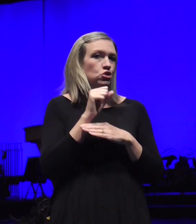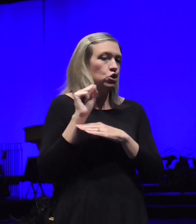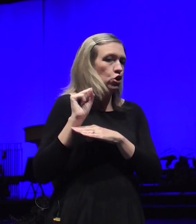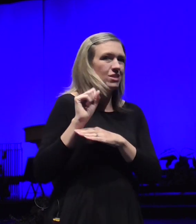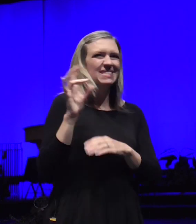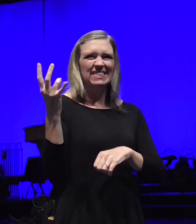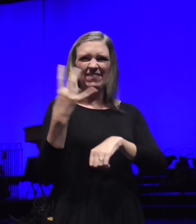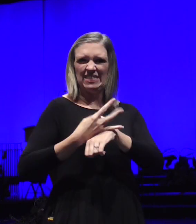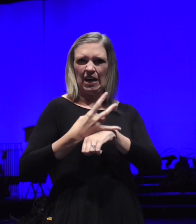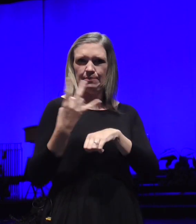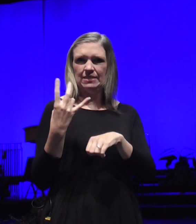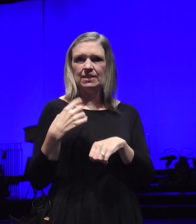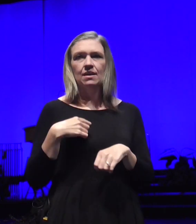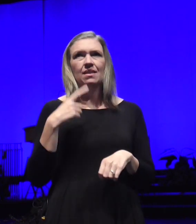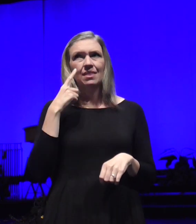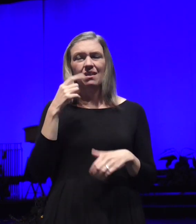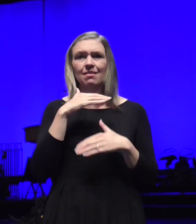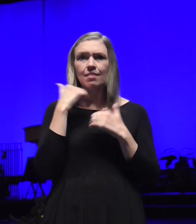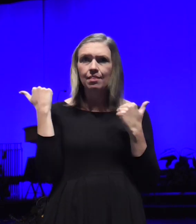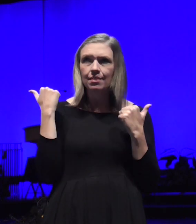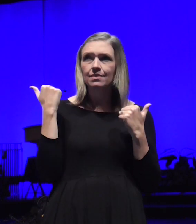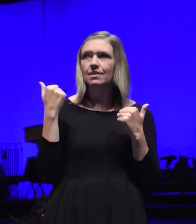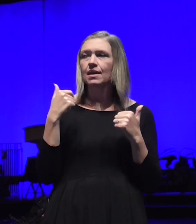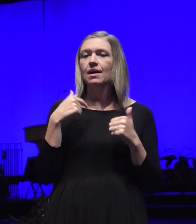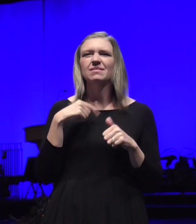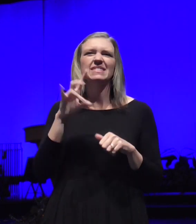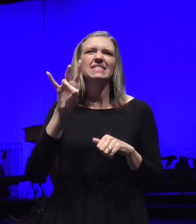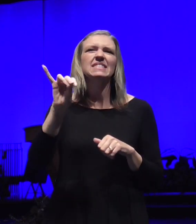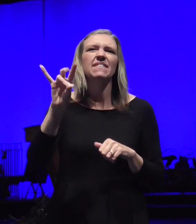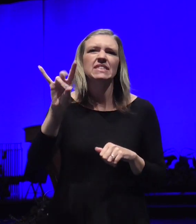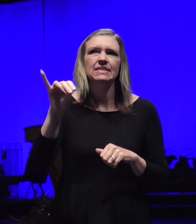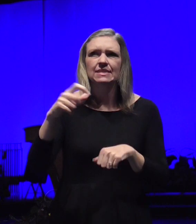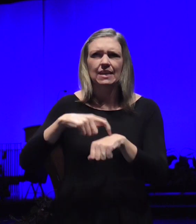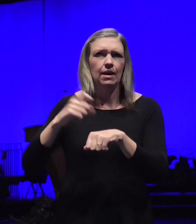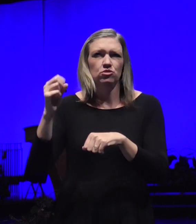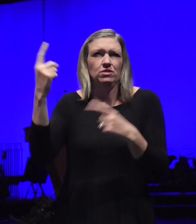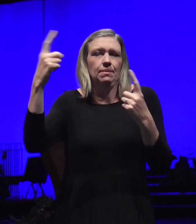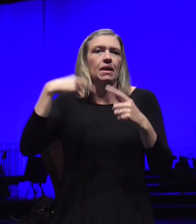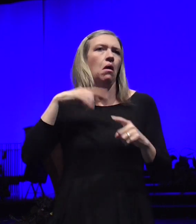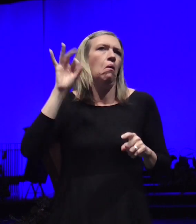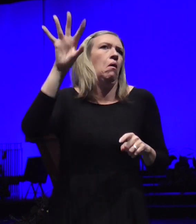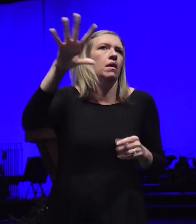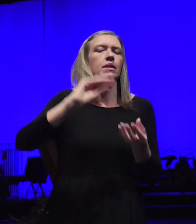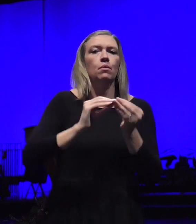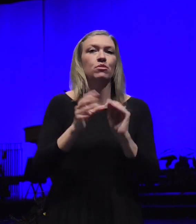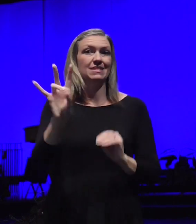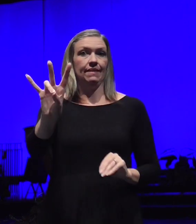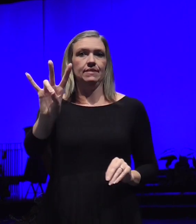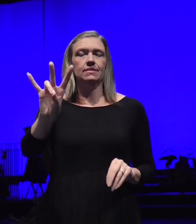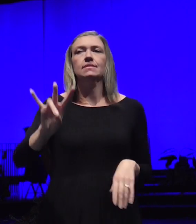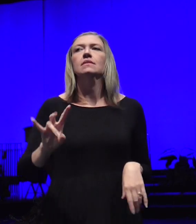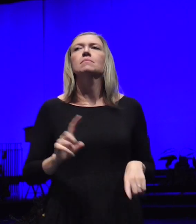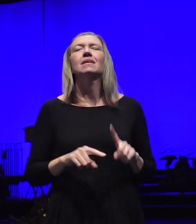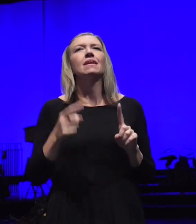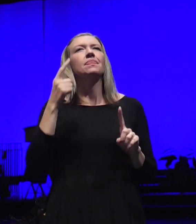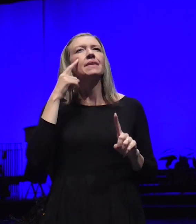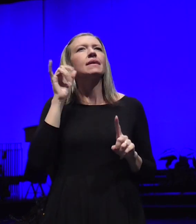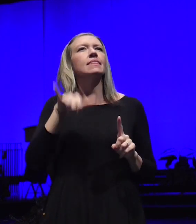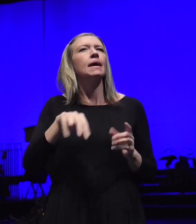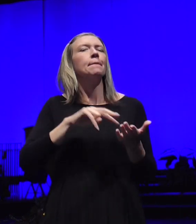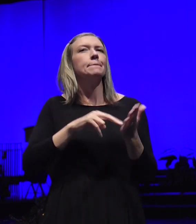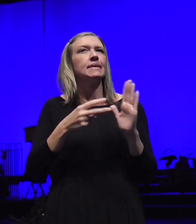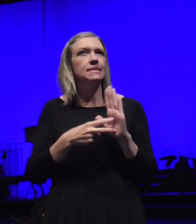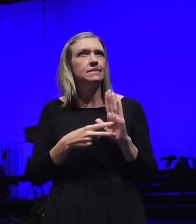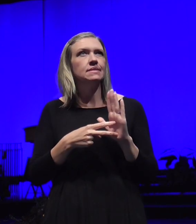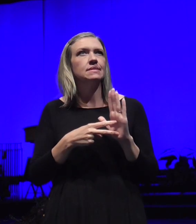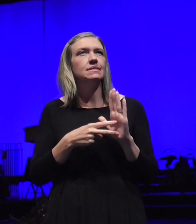tired doing that. I think it was 70 times, I'm just saying 7, okay? But I think what that means